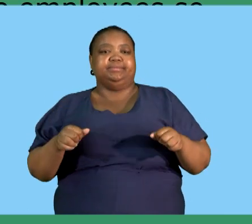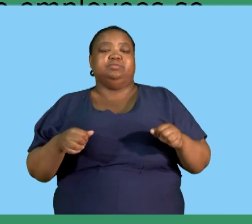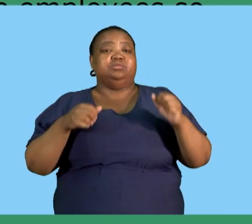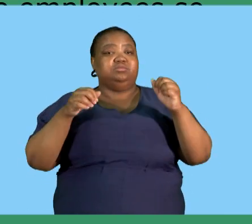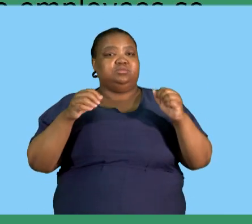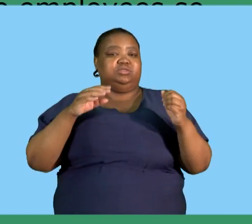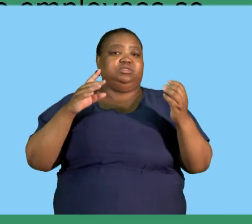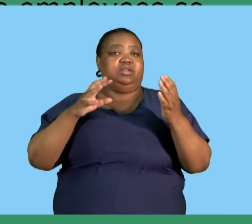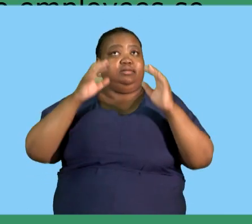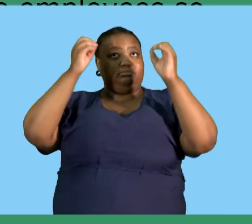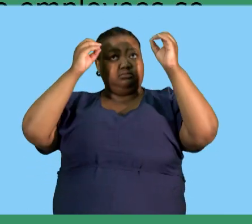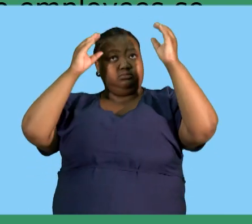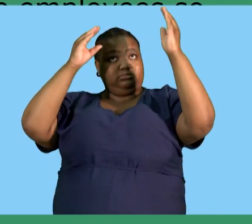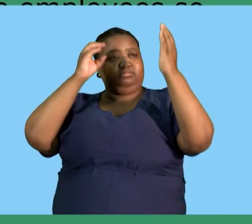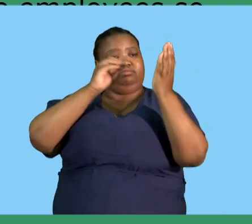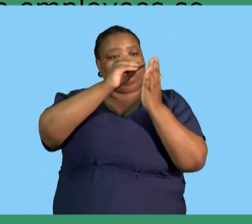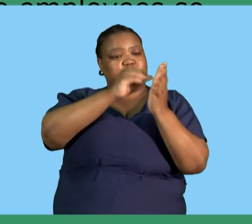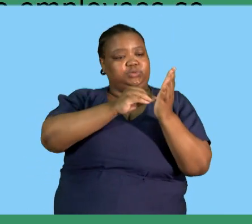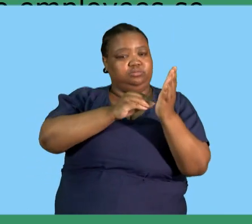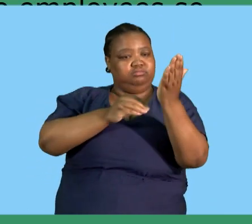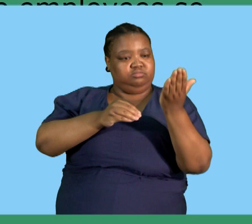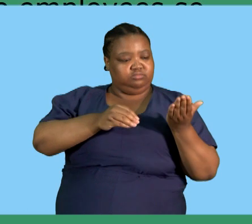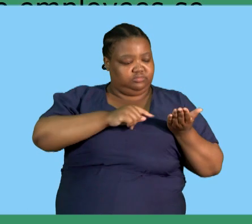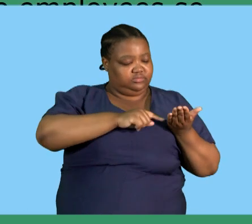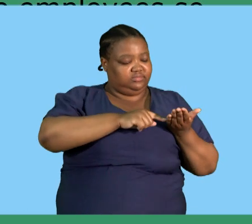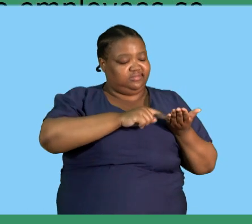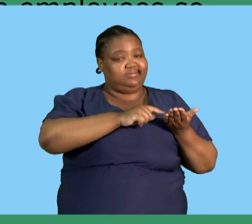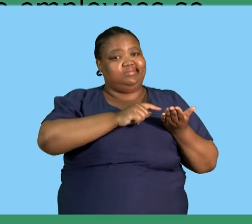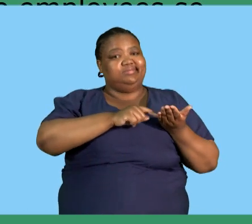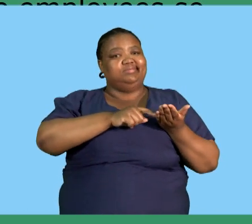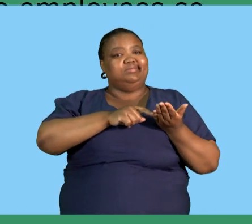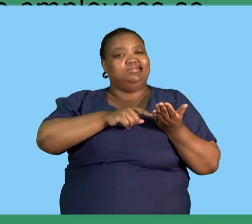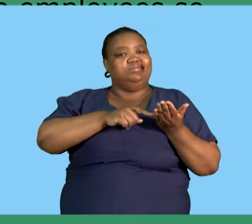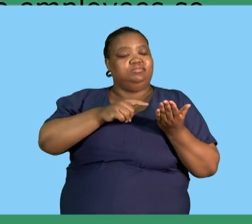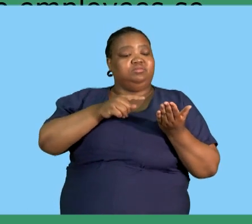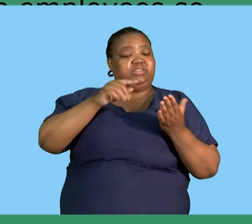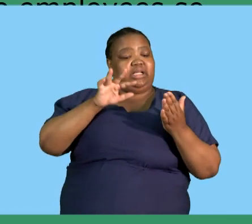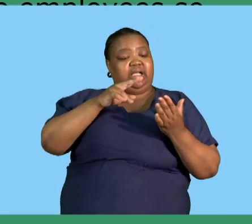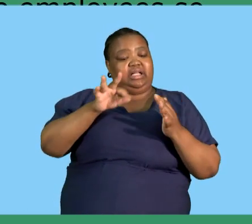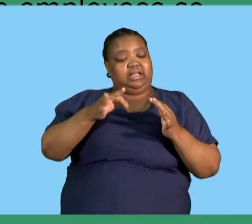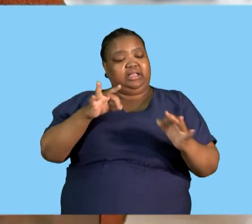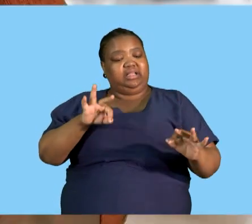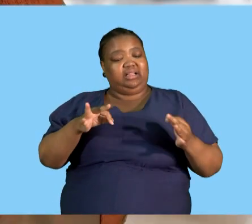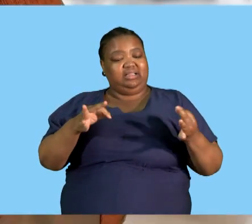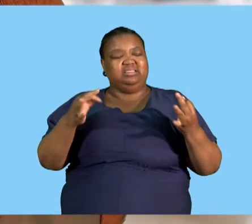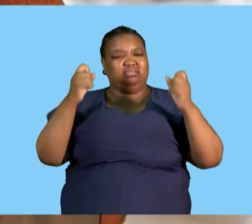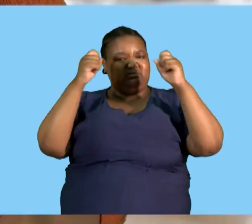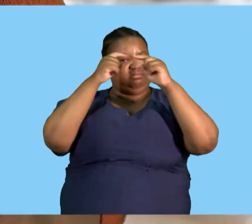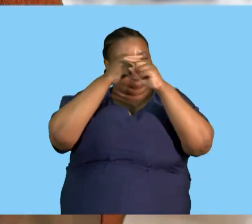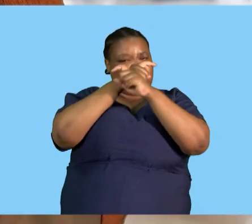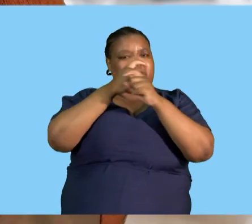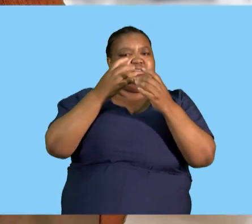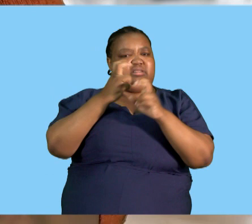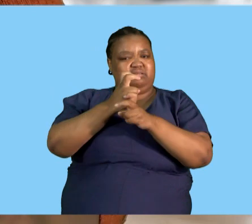data received from the experts. What is that? Raw information. So it may be a bit complicated to analyze